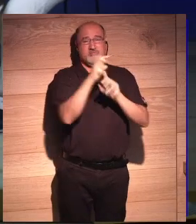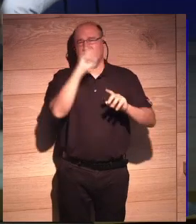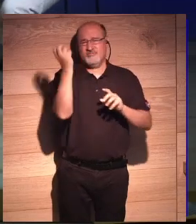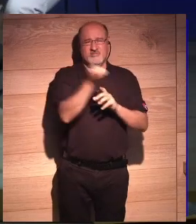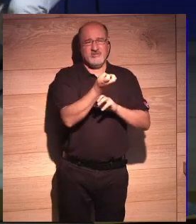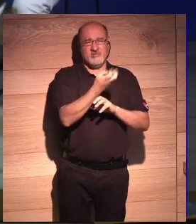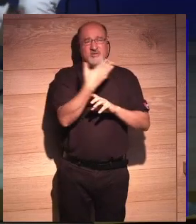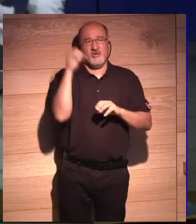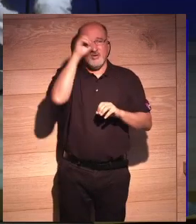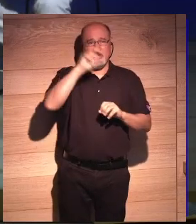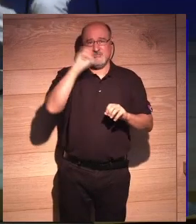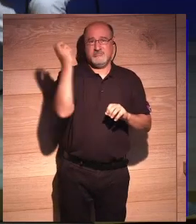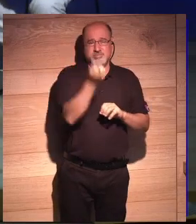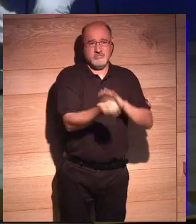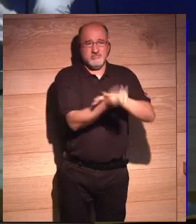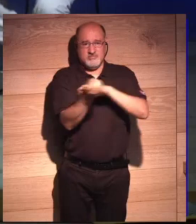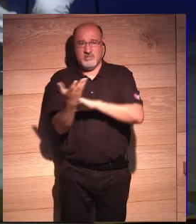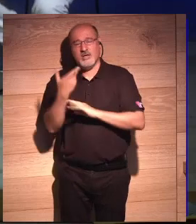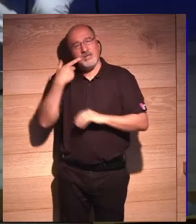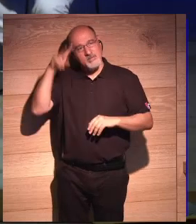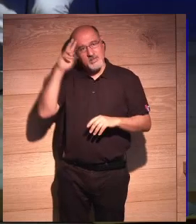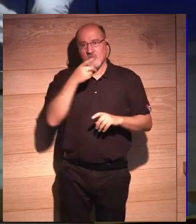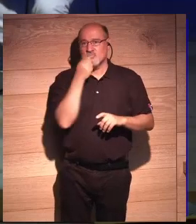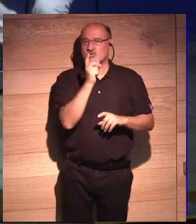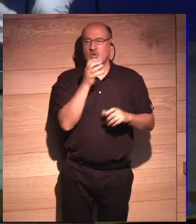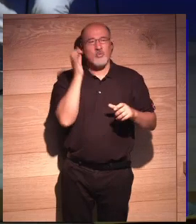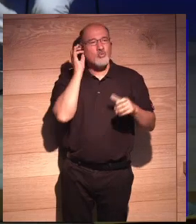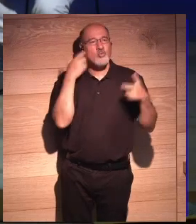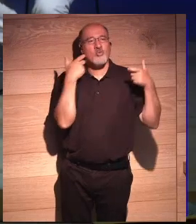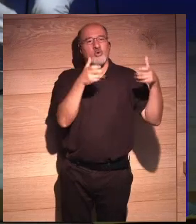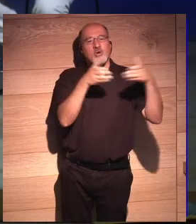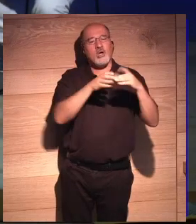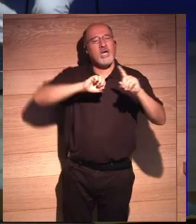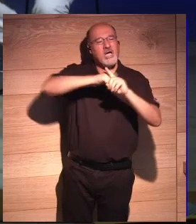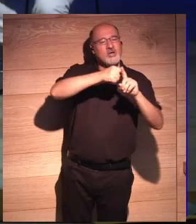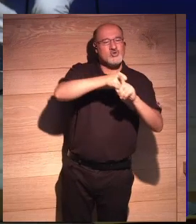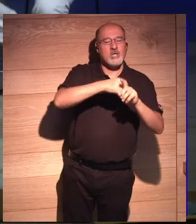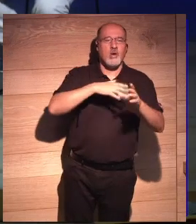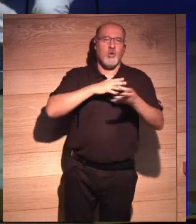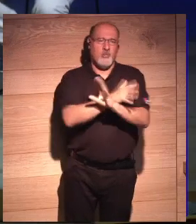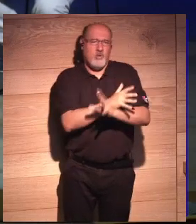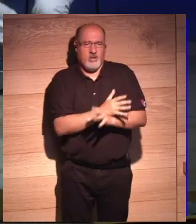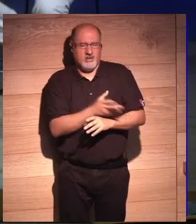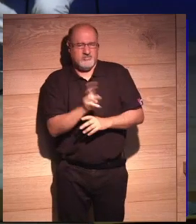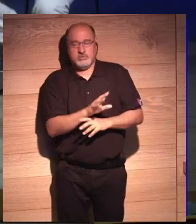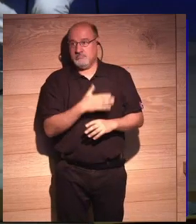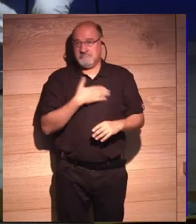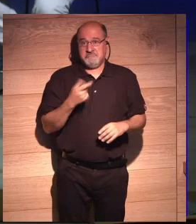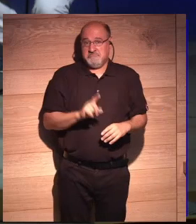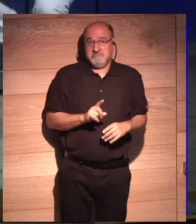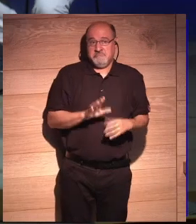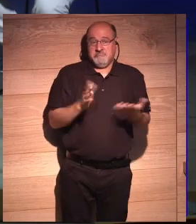much focusing on the point of view of women. I don't want to see experience for a set of women that have been perhaps